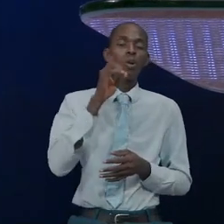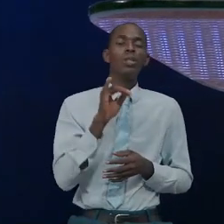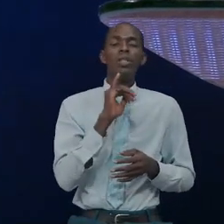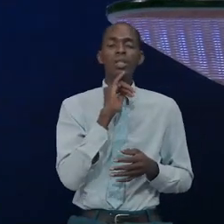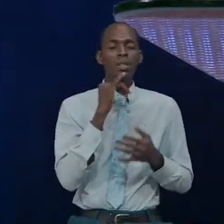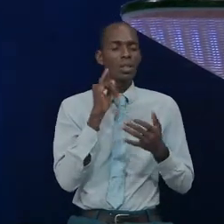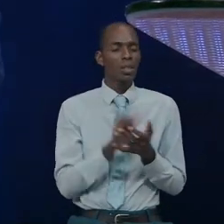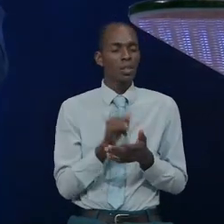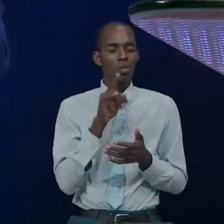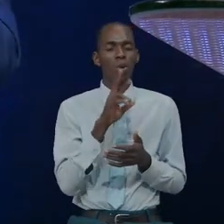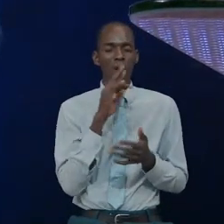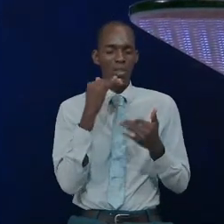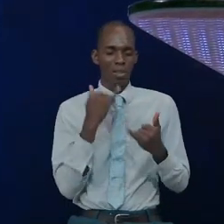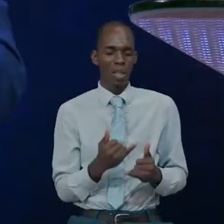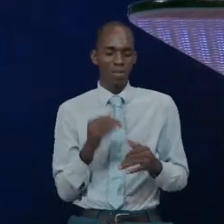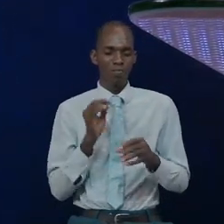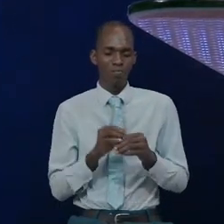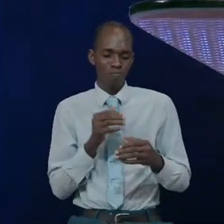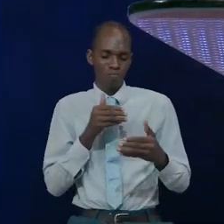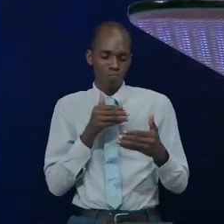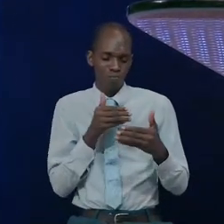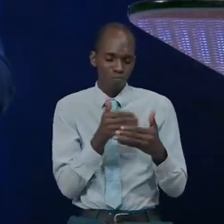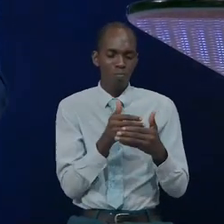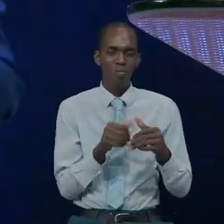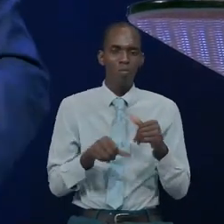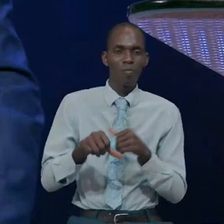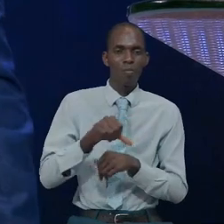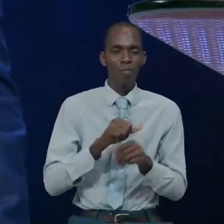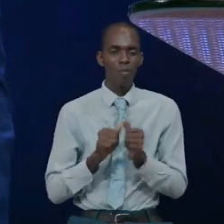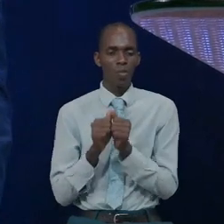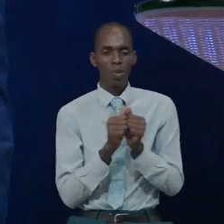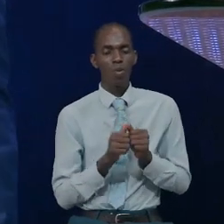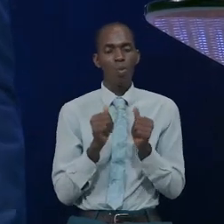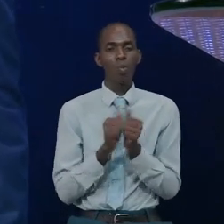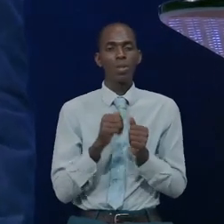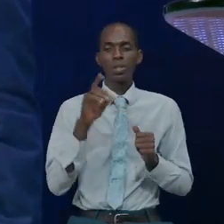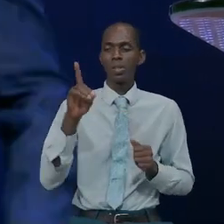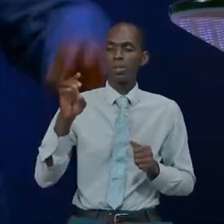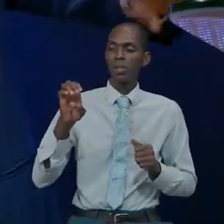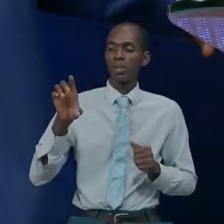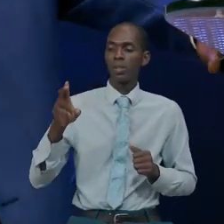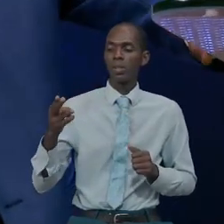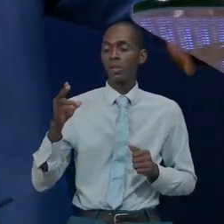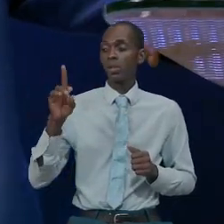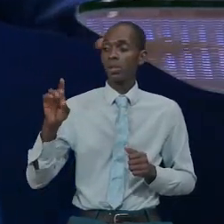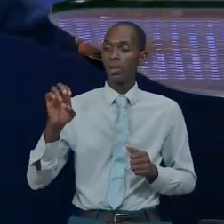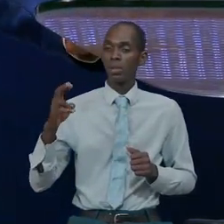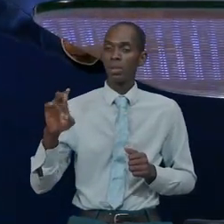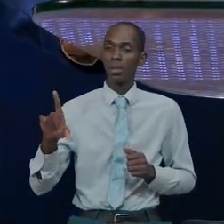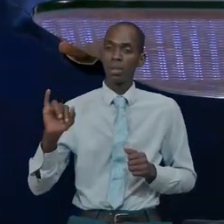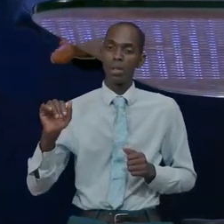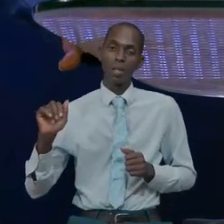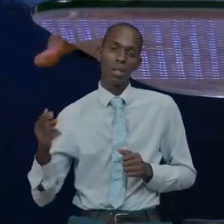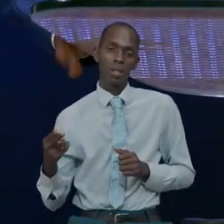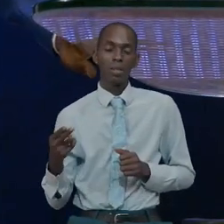in intimate and consumed with your interaction with Delilah. Delilah becomes the idol.